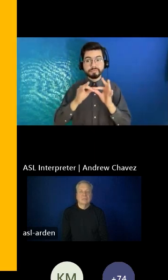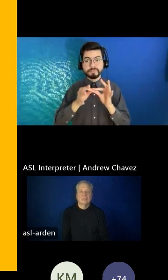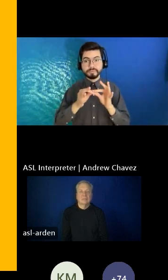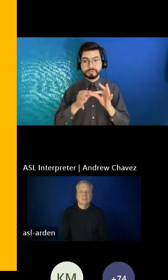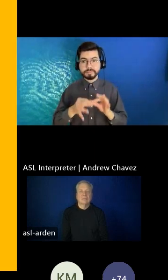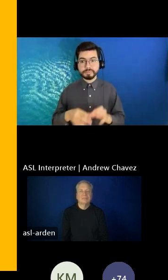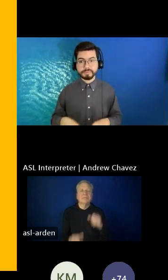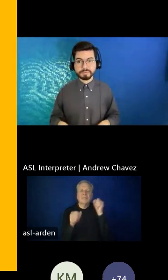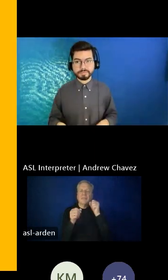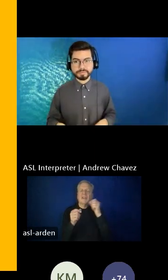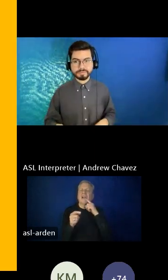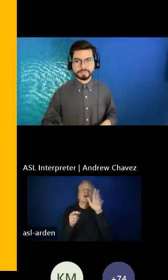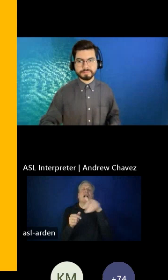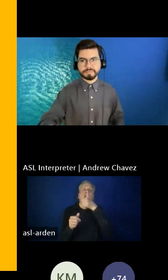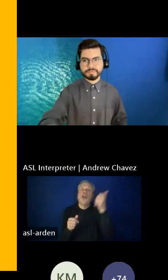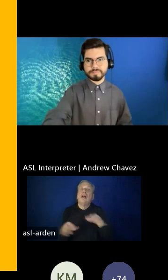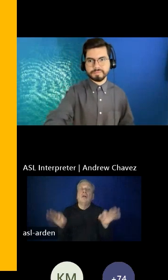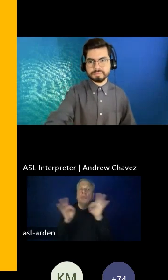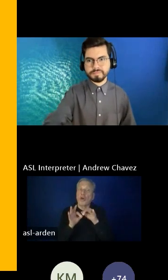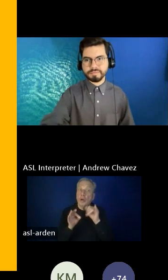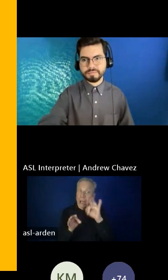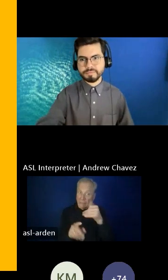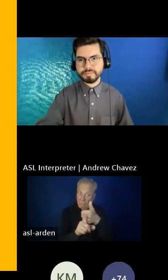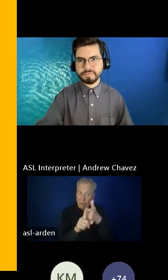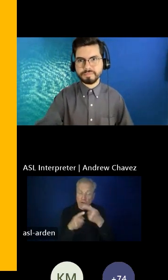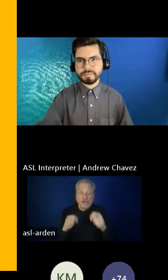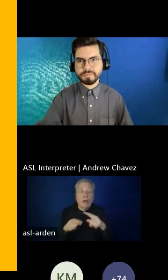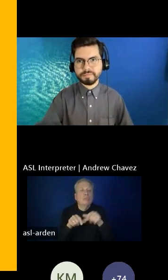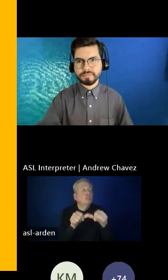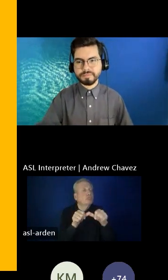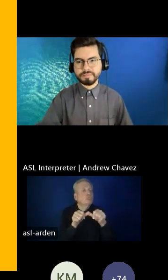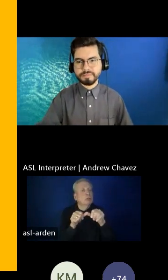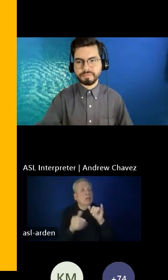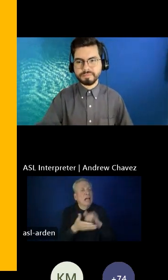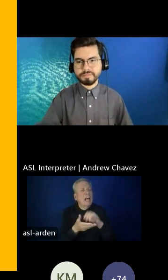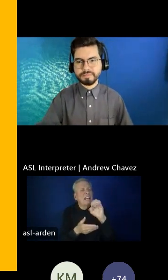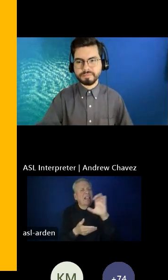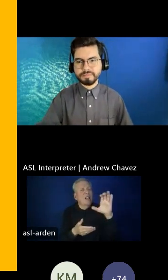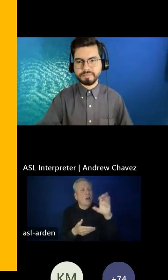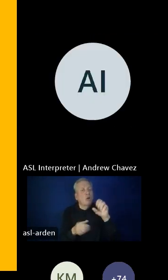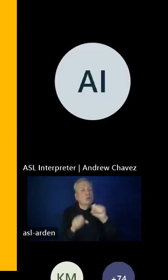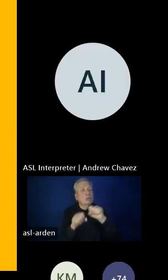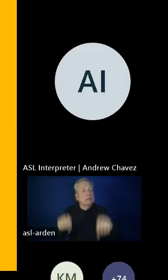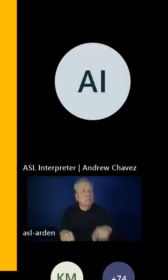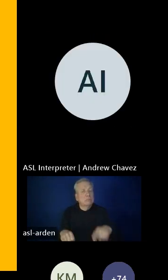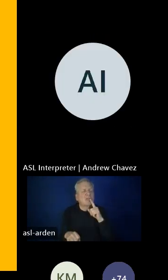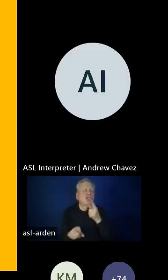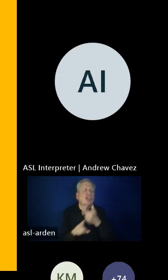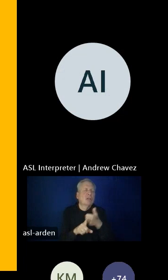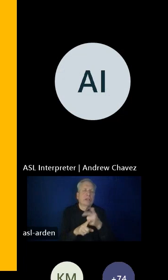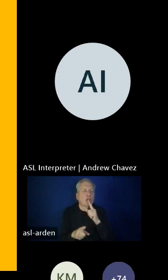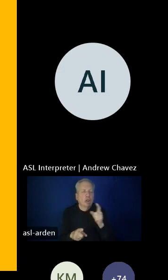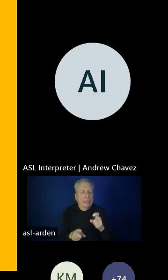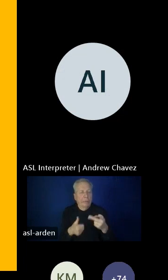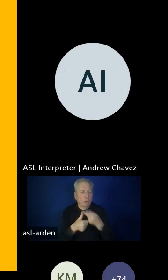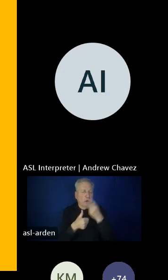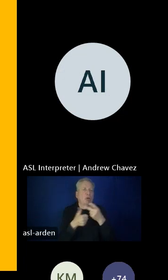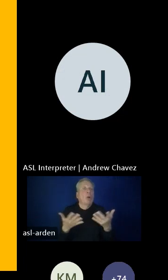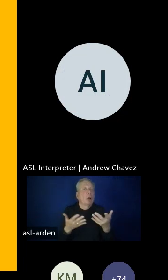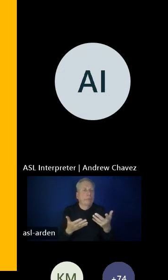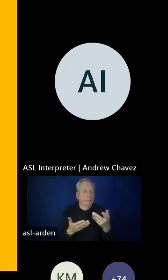Another thing that's important if you're trying to maintain an ecosystem is that you need primary production or plant